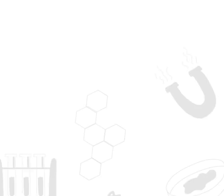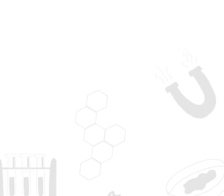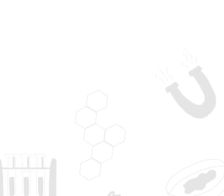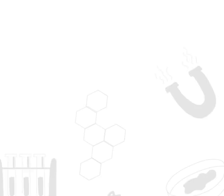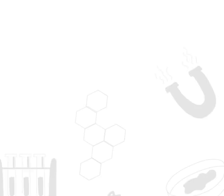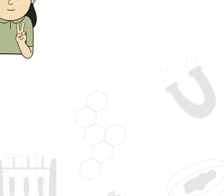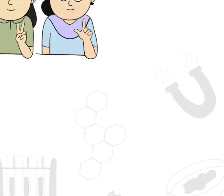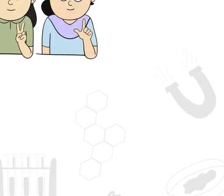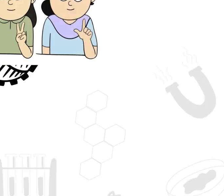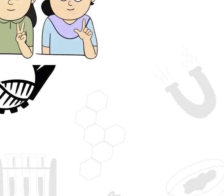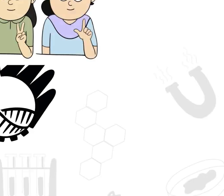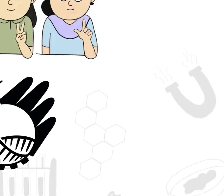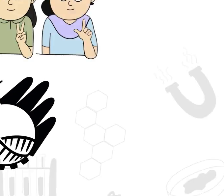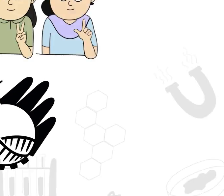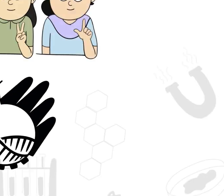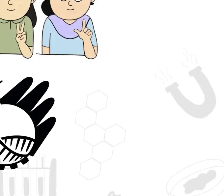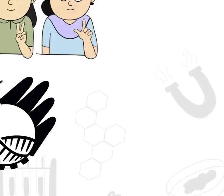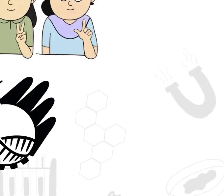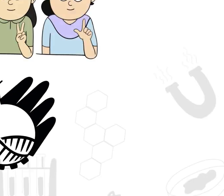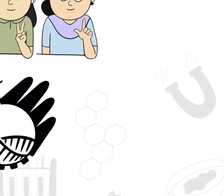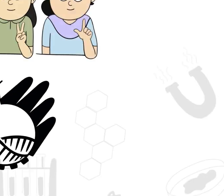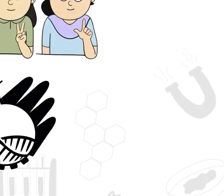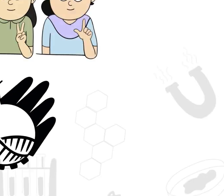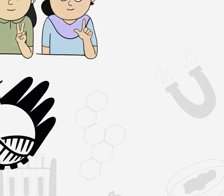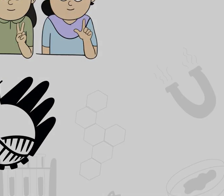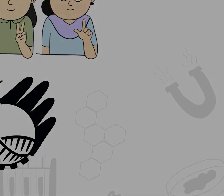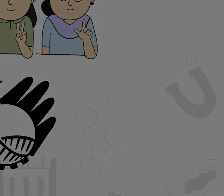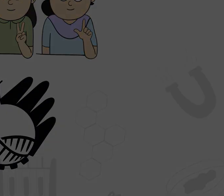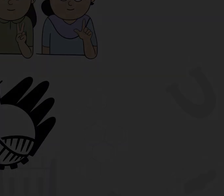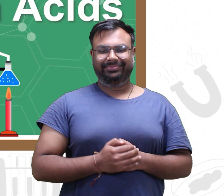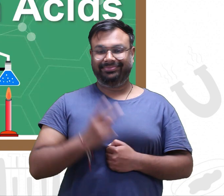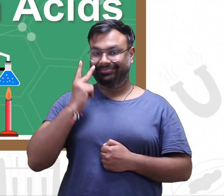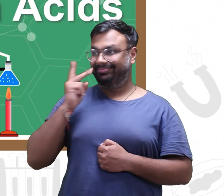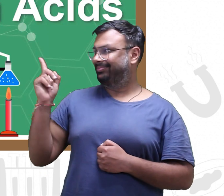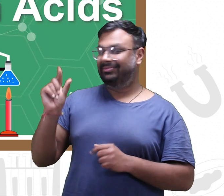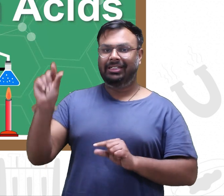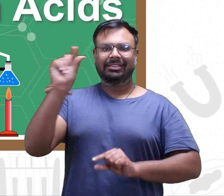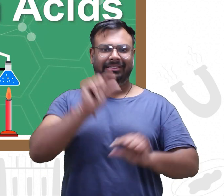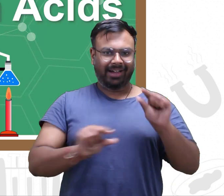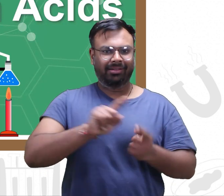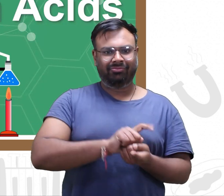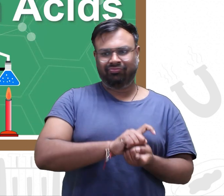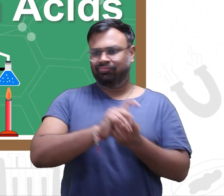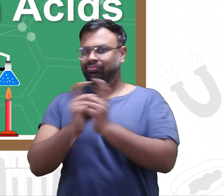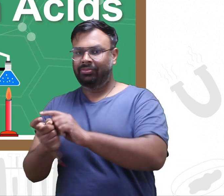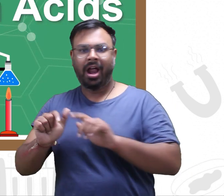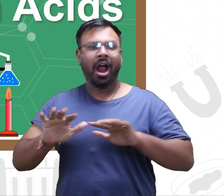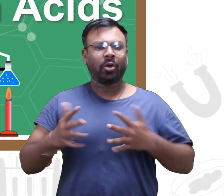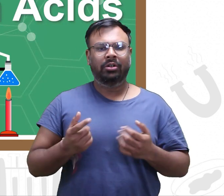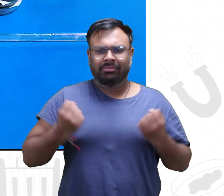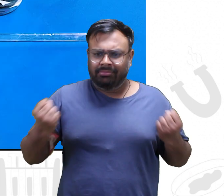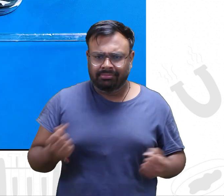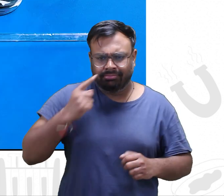Welcome to ISL-enabled Virtual Lab of CSIR. Reaction of metallic oxide with